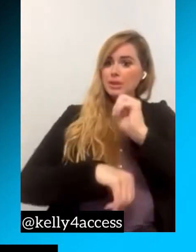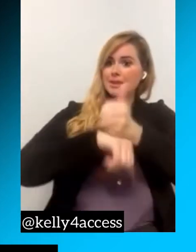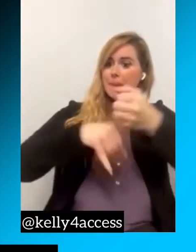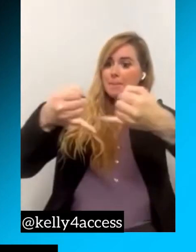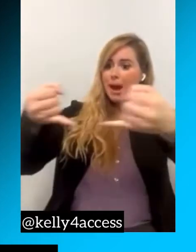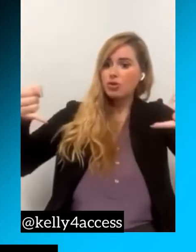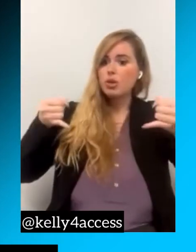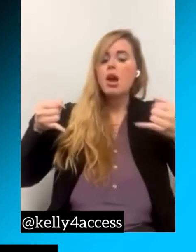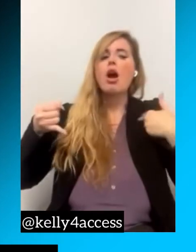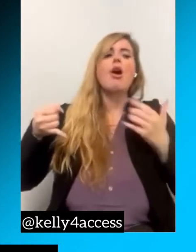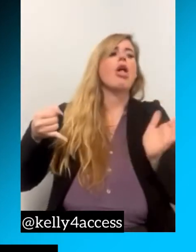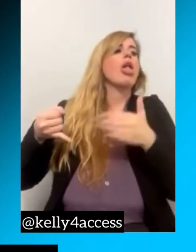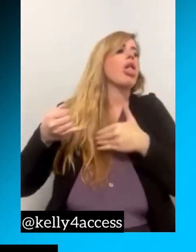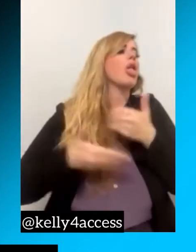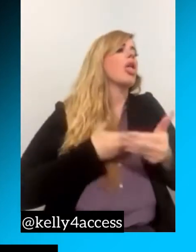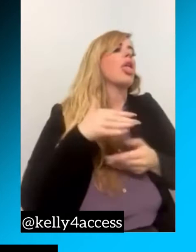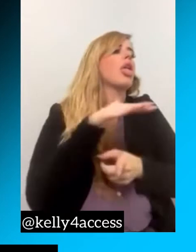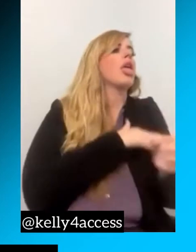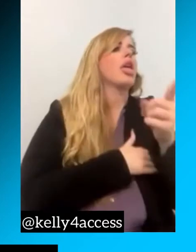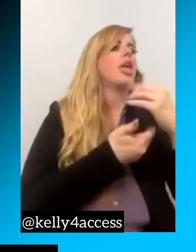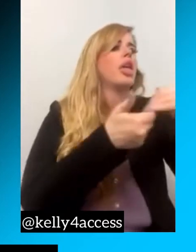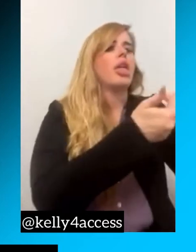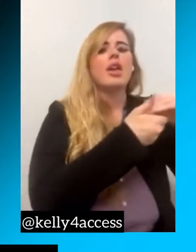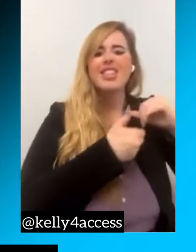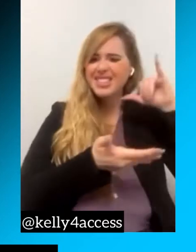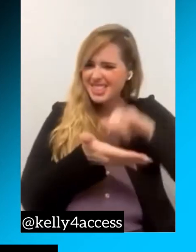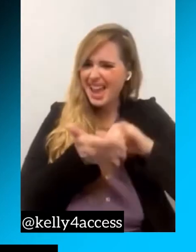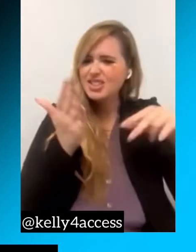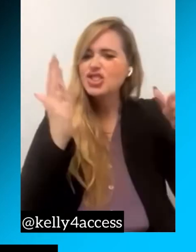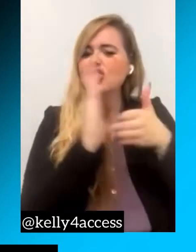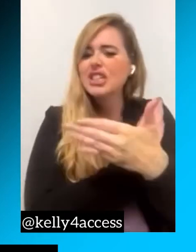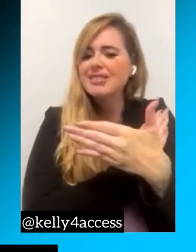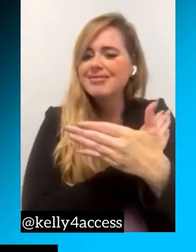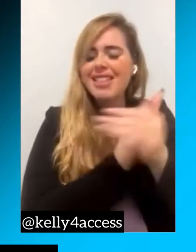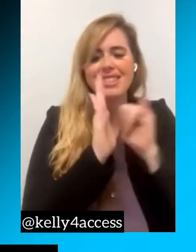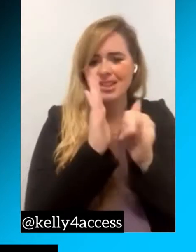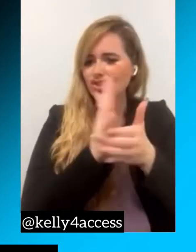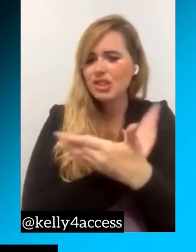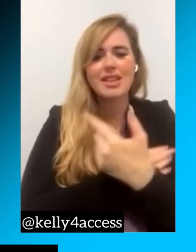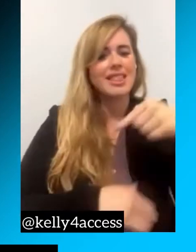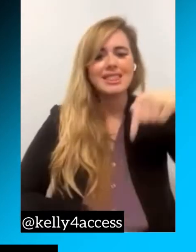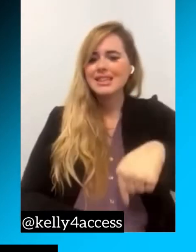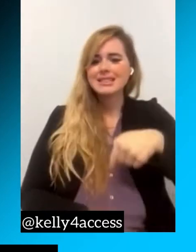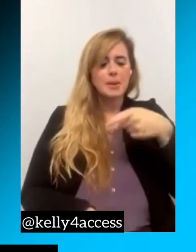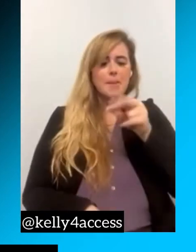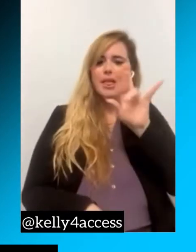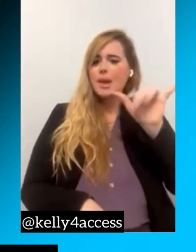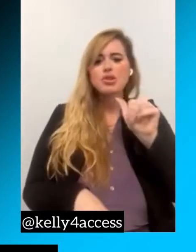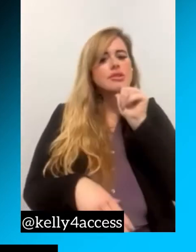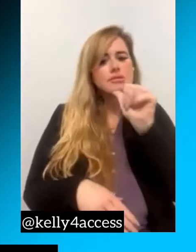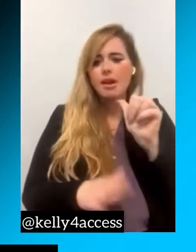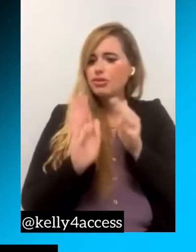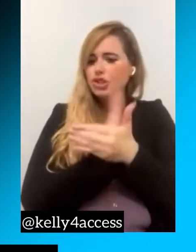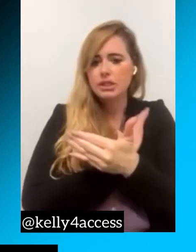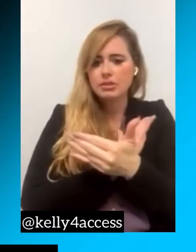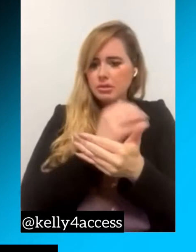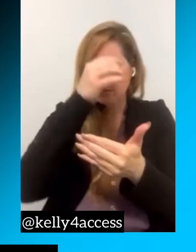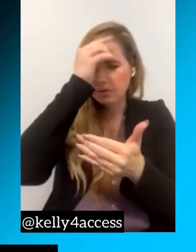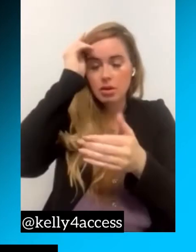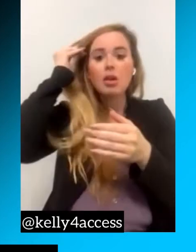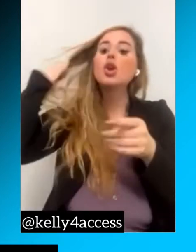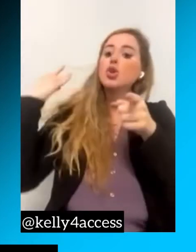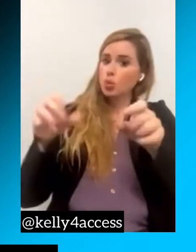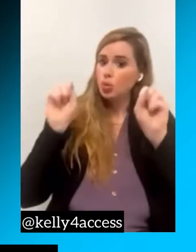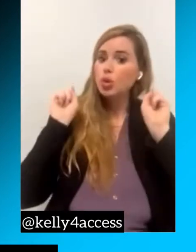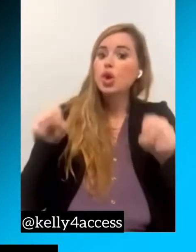cheating. And therefore it can also happen that you're cheating in a polyamorous relationship.